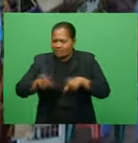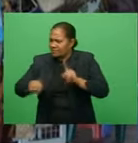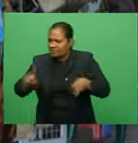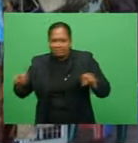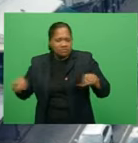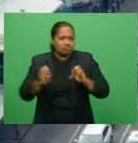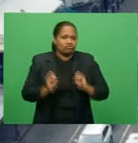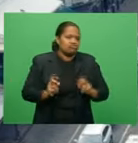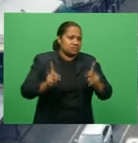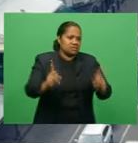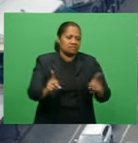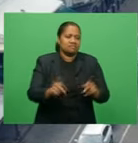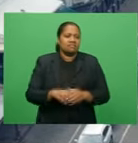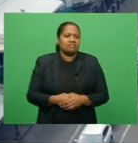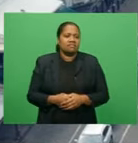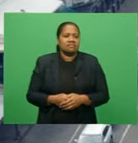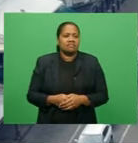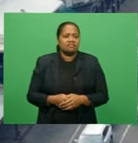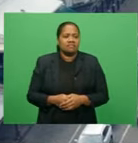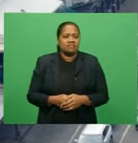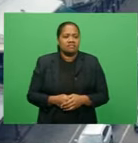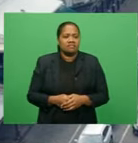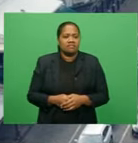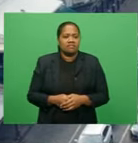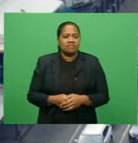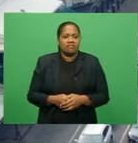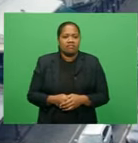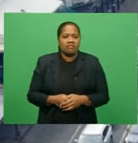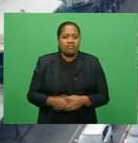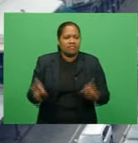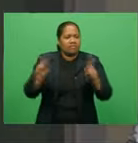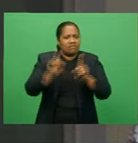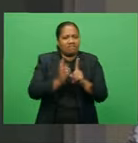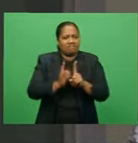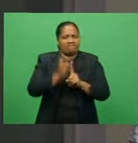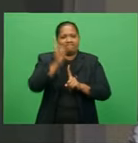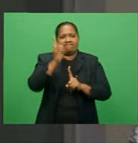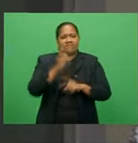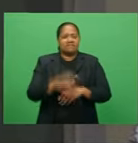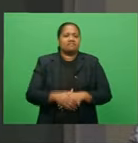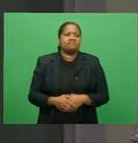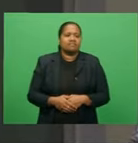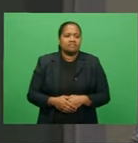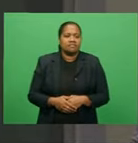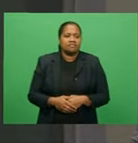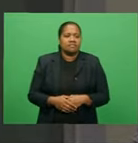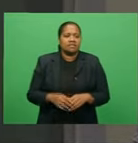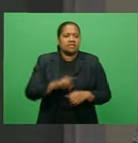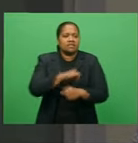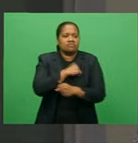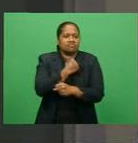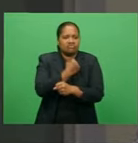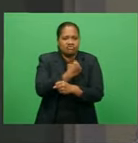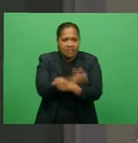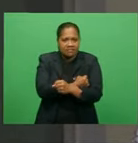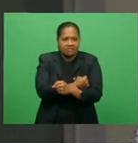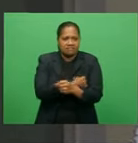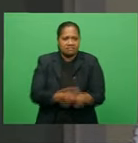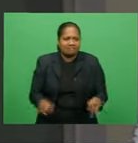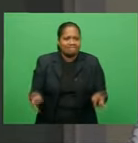members, leading to growth and development of our MSMEs, joint ventures with foreign partners, or